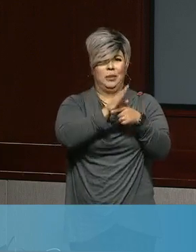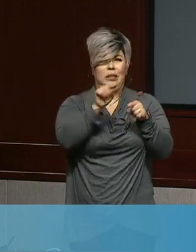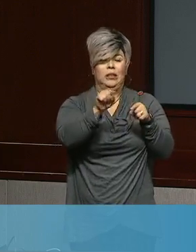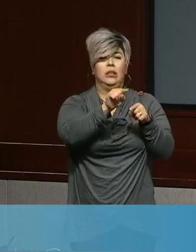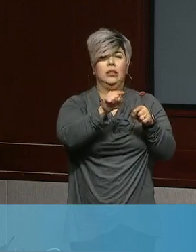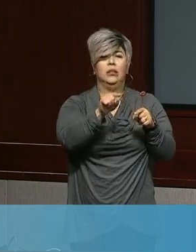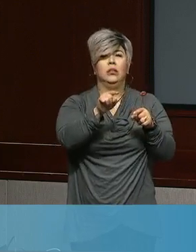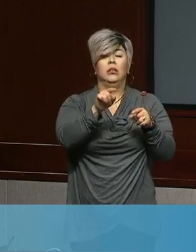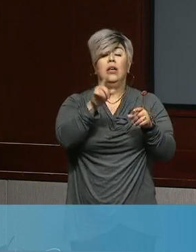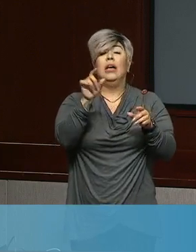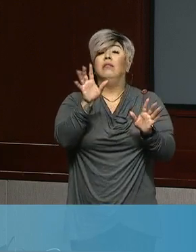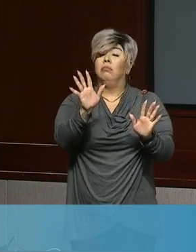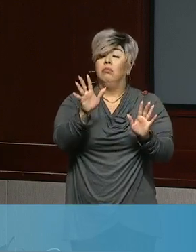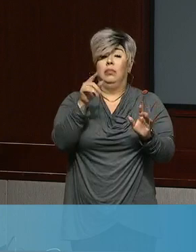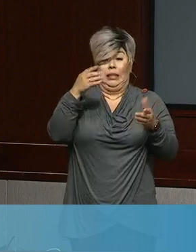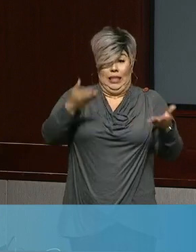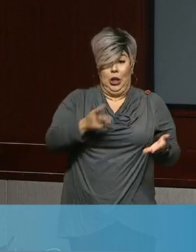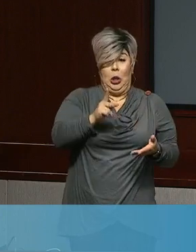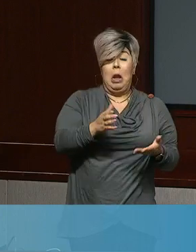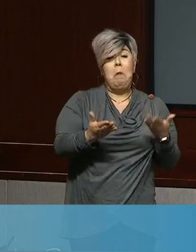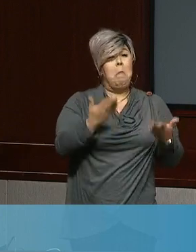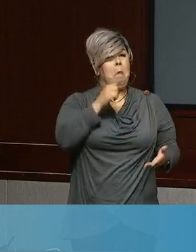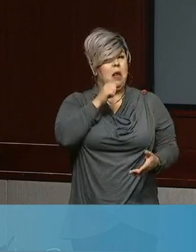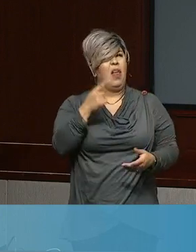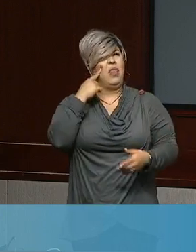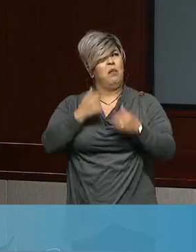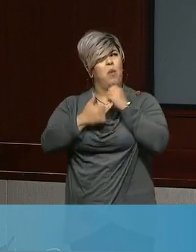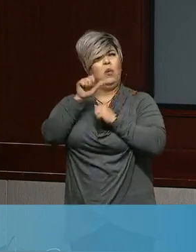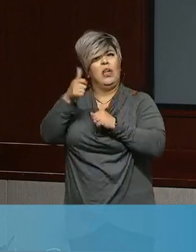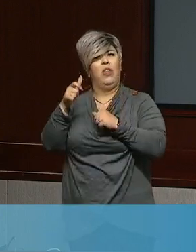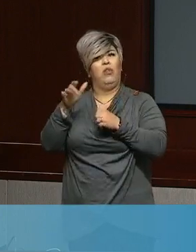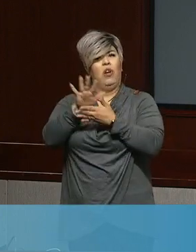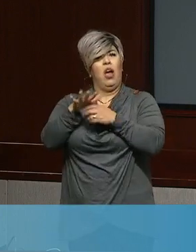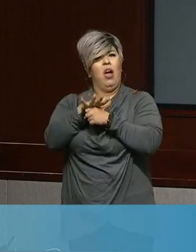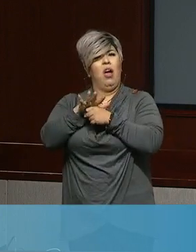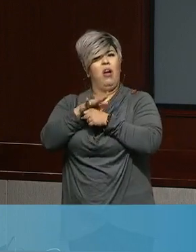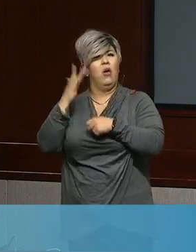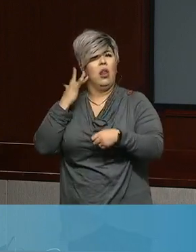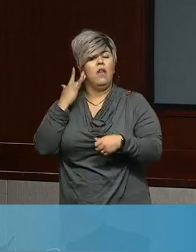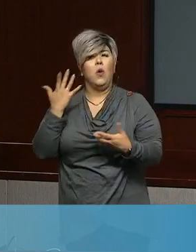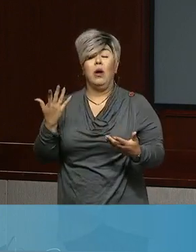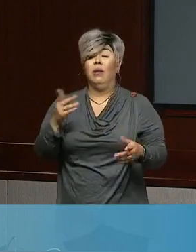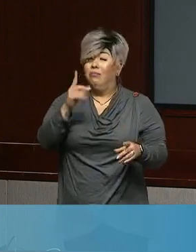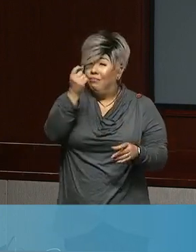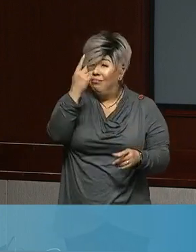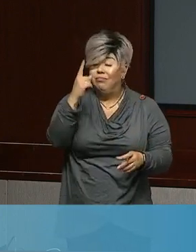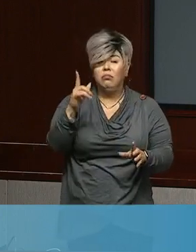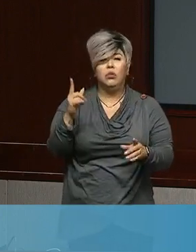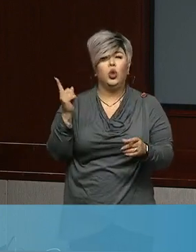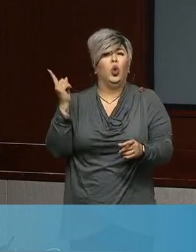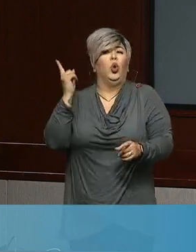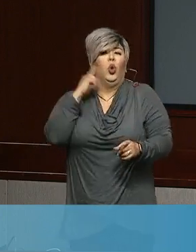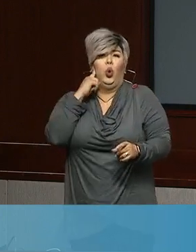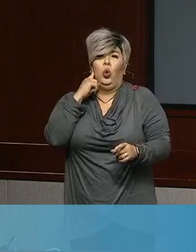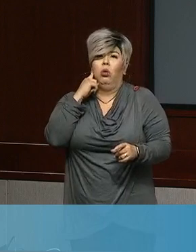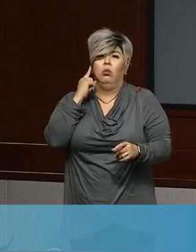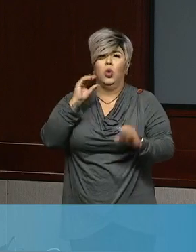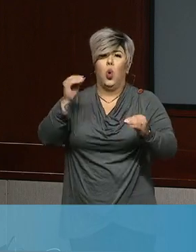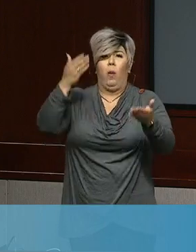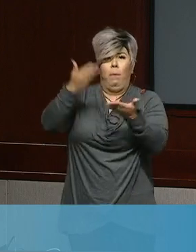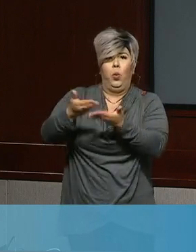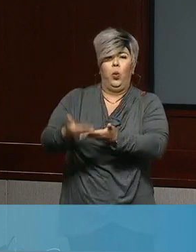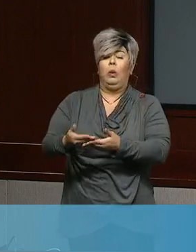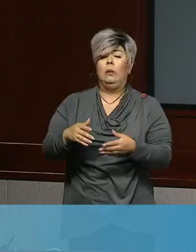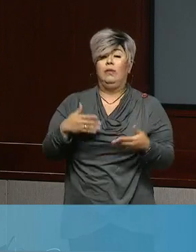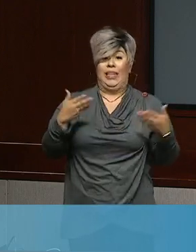parts of the state, and we have not, we don't have any confirmation by any business or the state that that's happened here, but